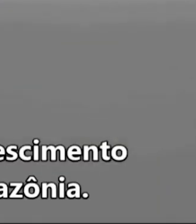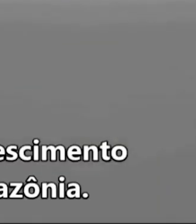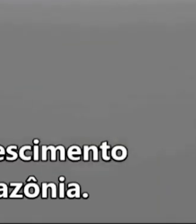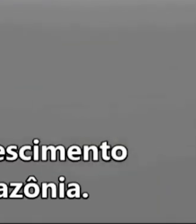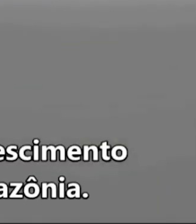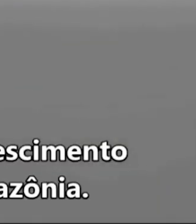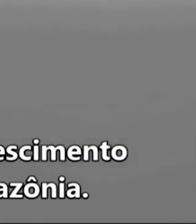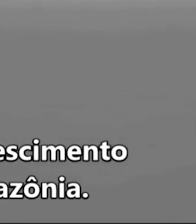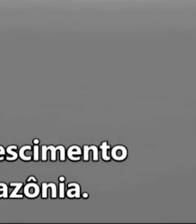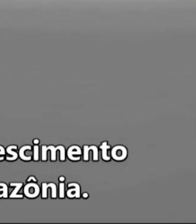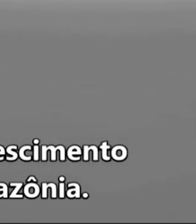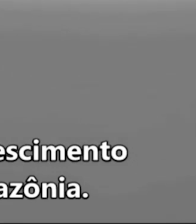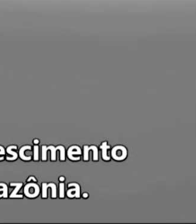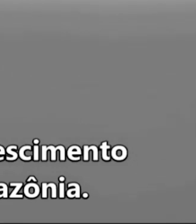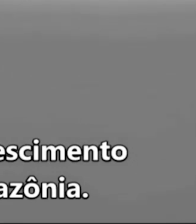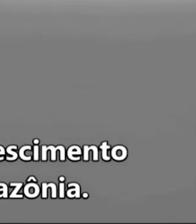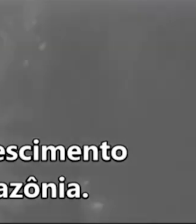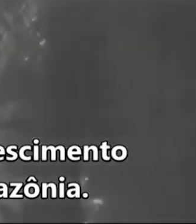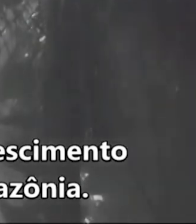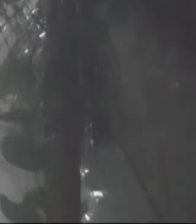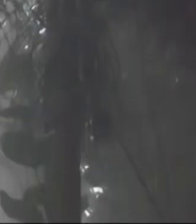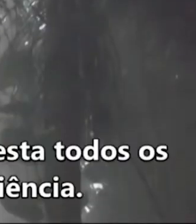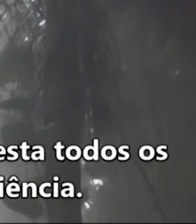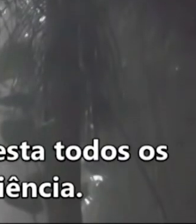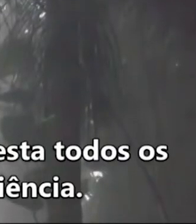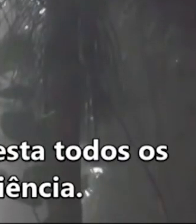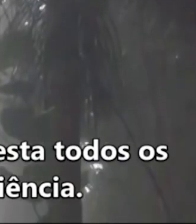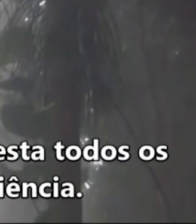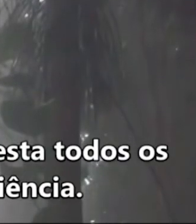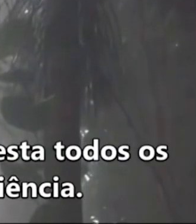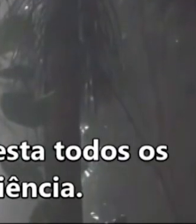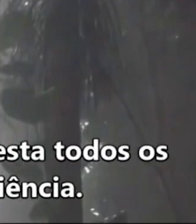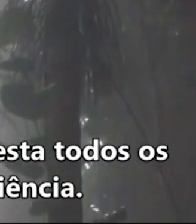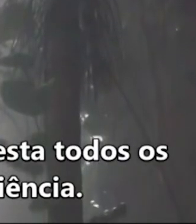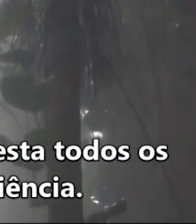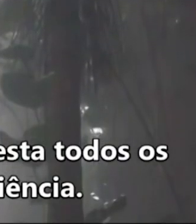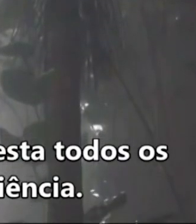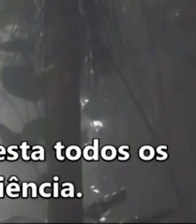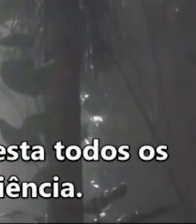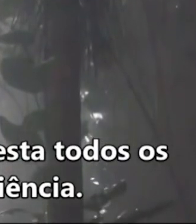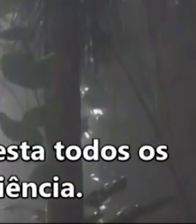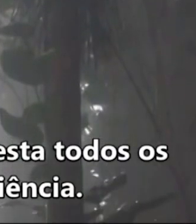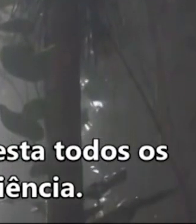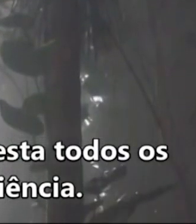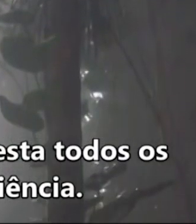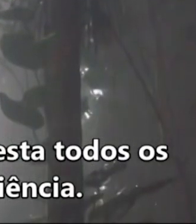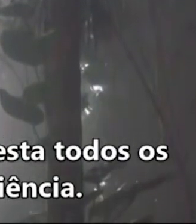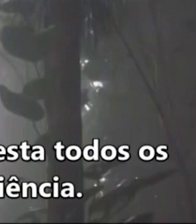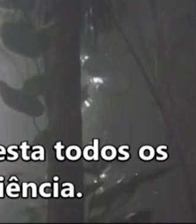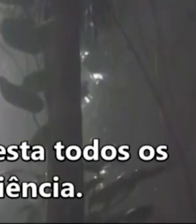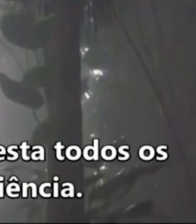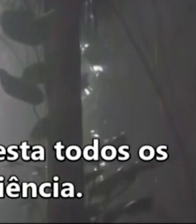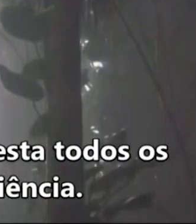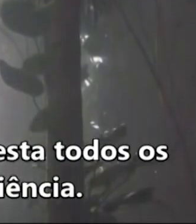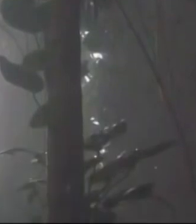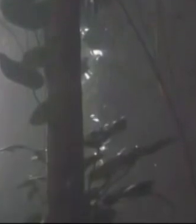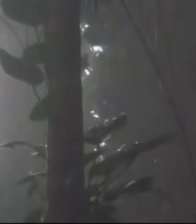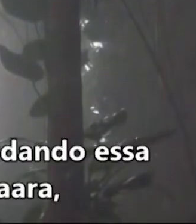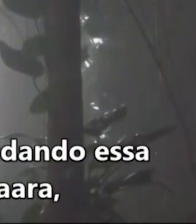growth, is in short supply in the Amazon. Desert dust dumped into the forest every year helps to diminish this